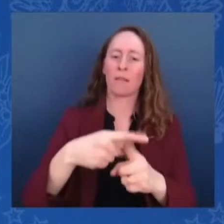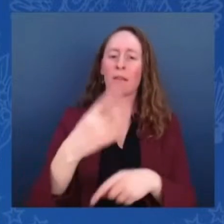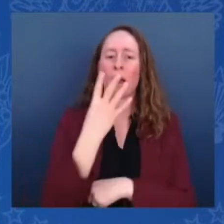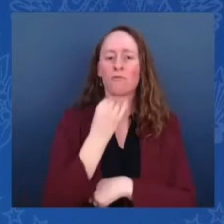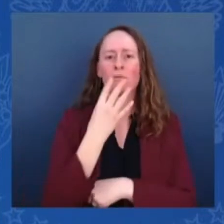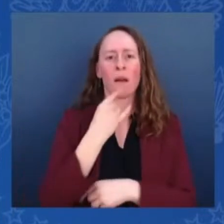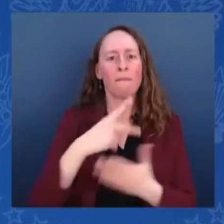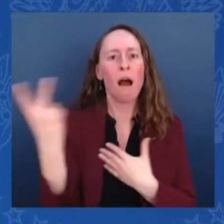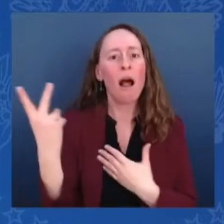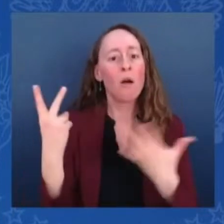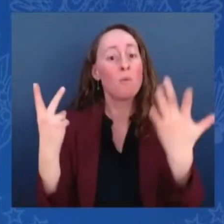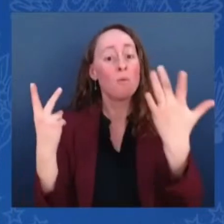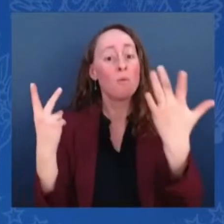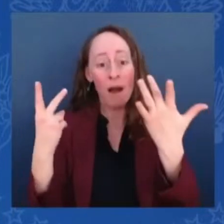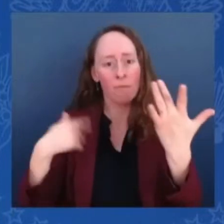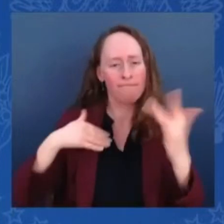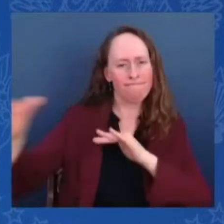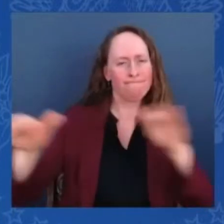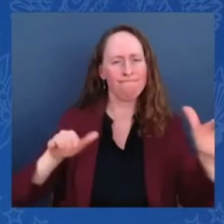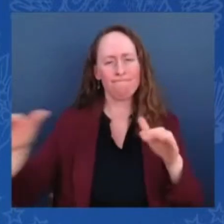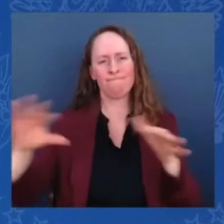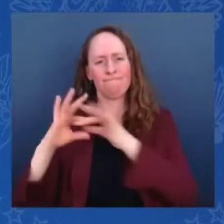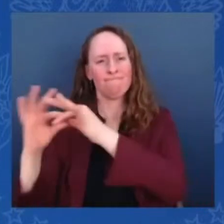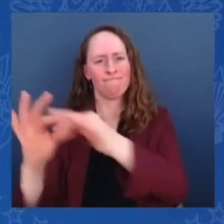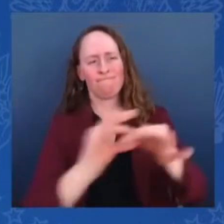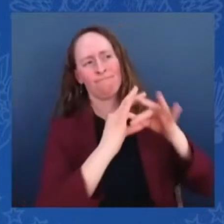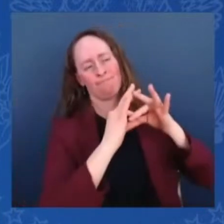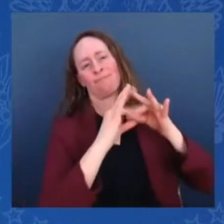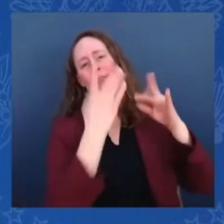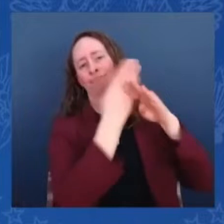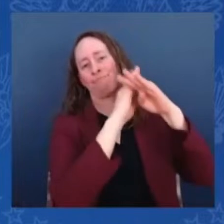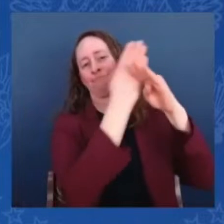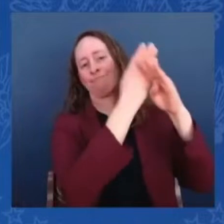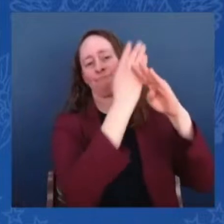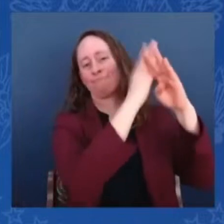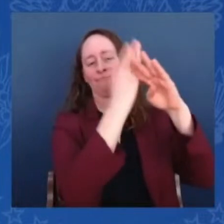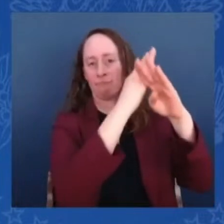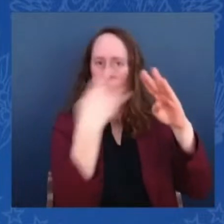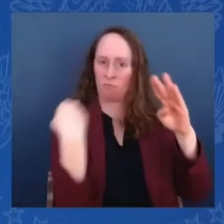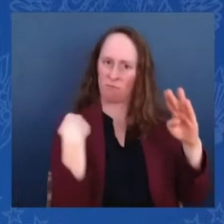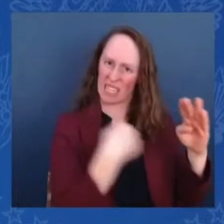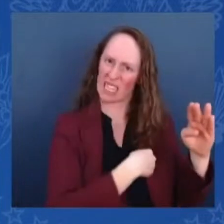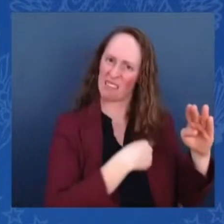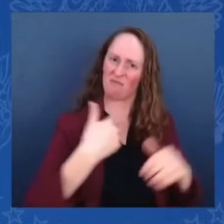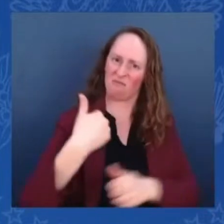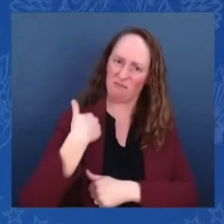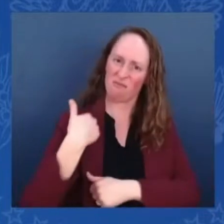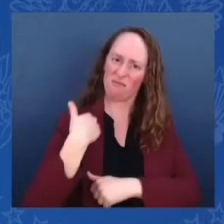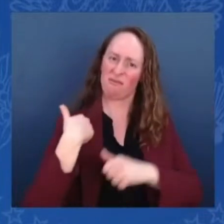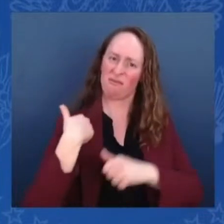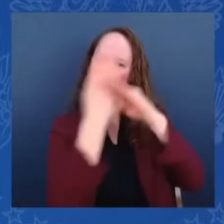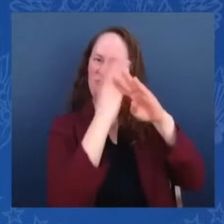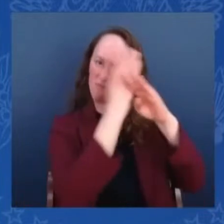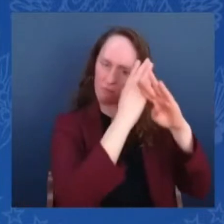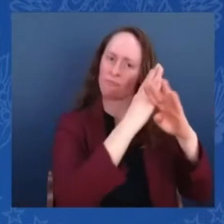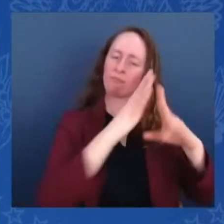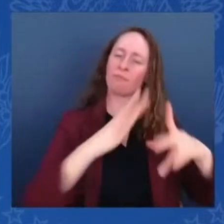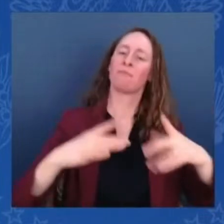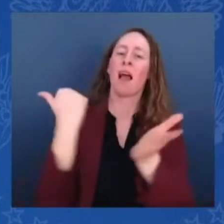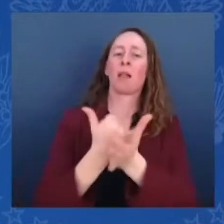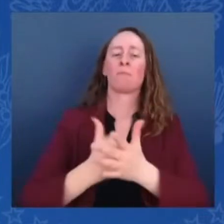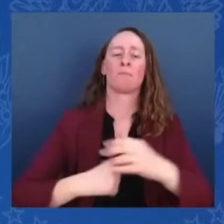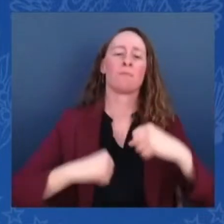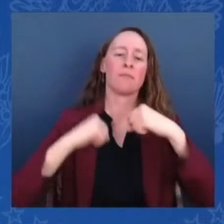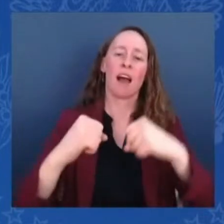them and ordered U.S. aircraft to come to the defense of Israel. Now, Iran's